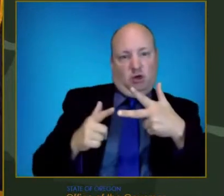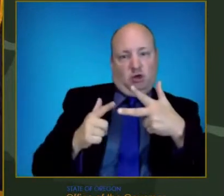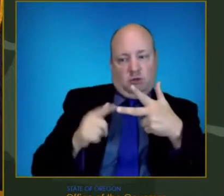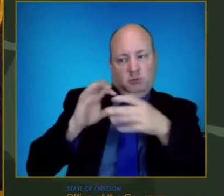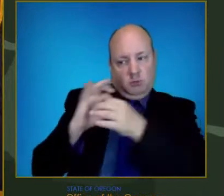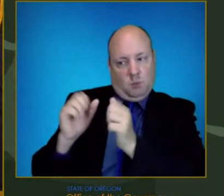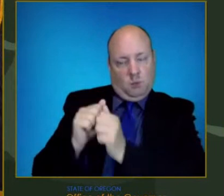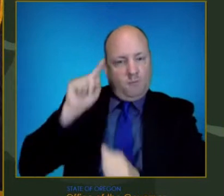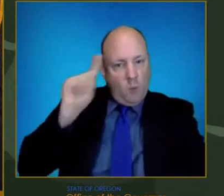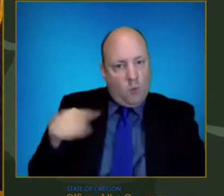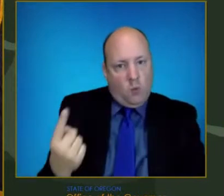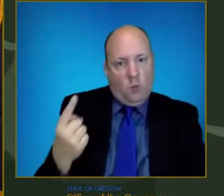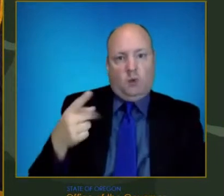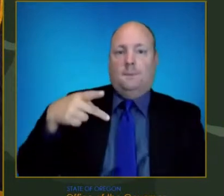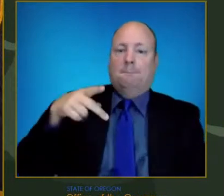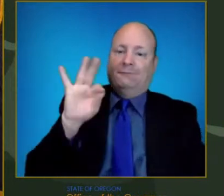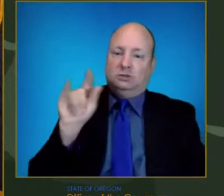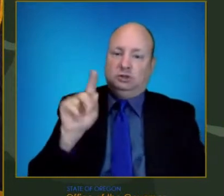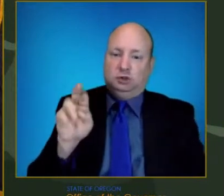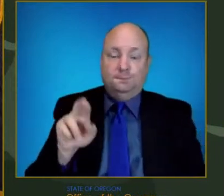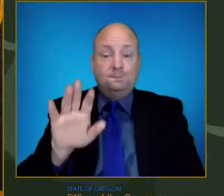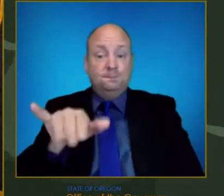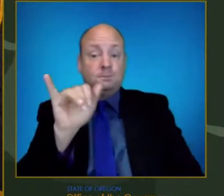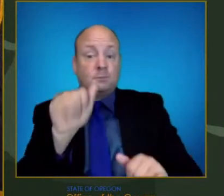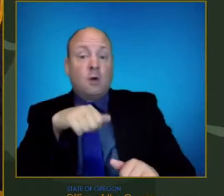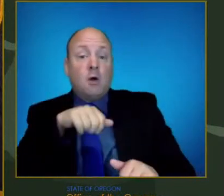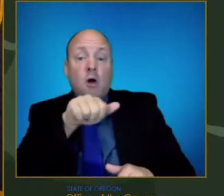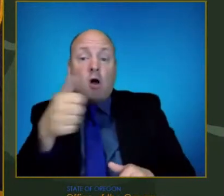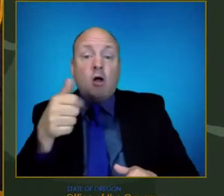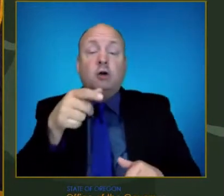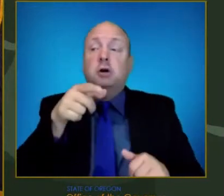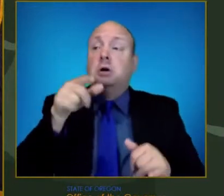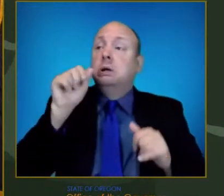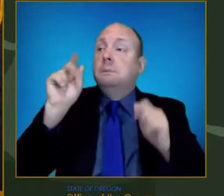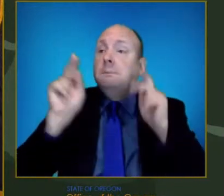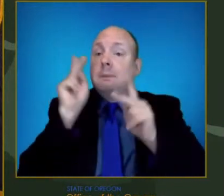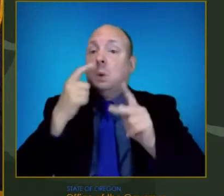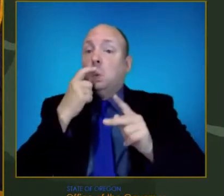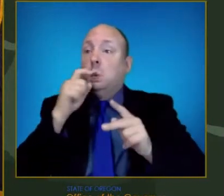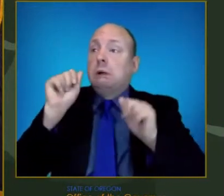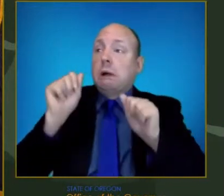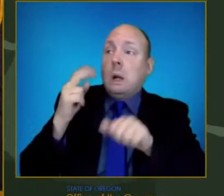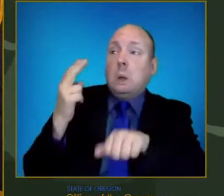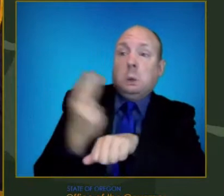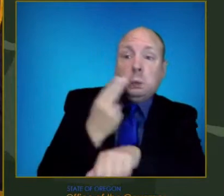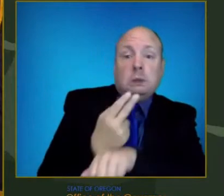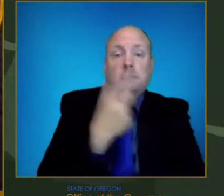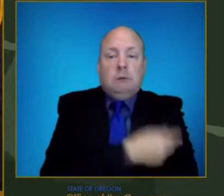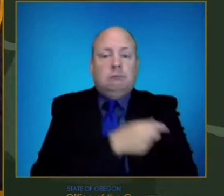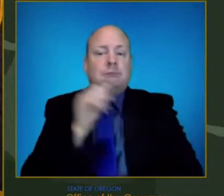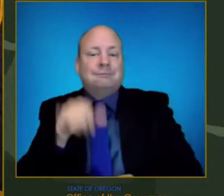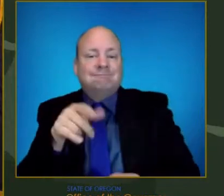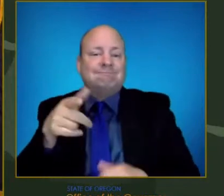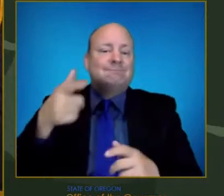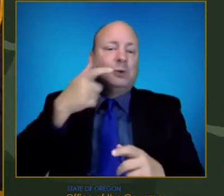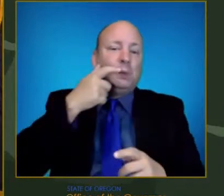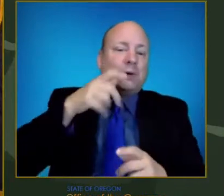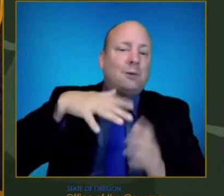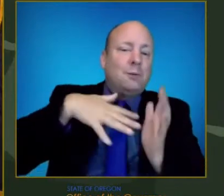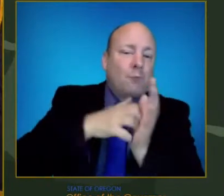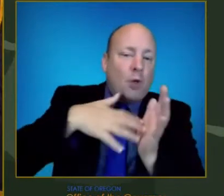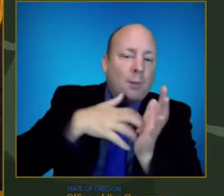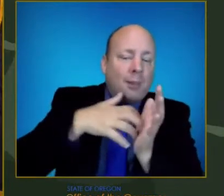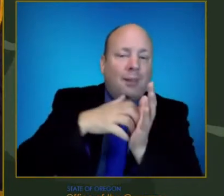with underlying medical conditions, and people who are at higher risk of COVID-19 exposure and transmission due